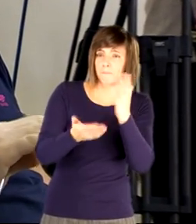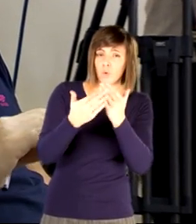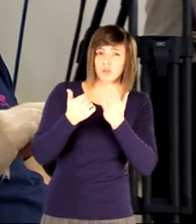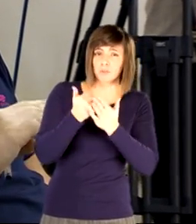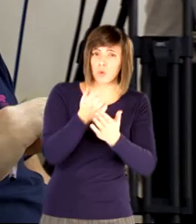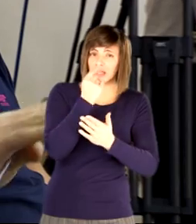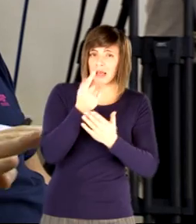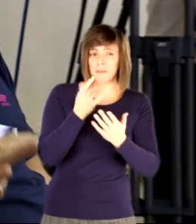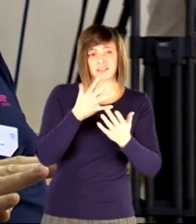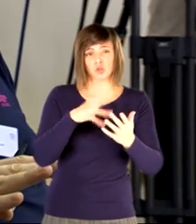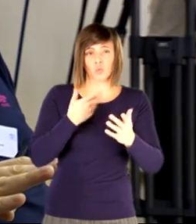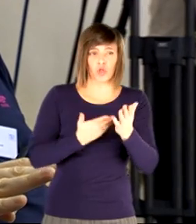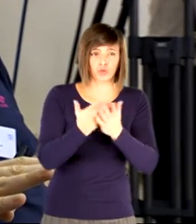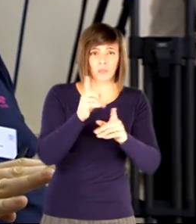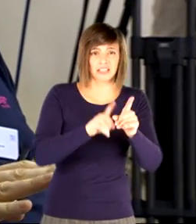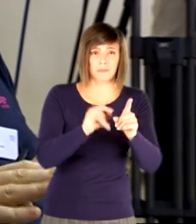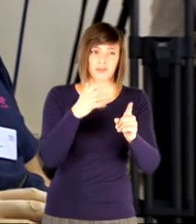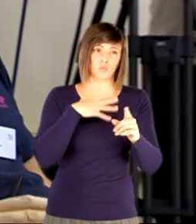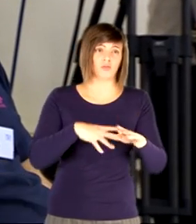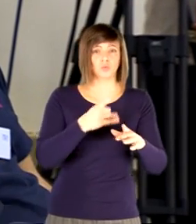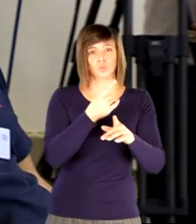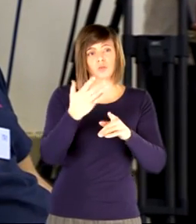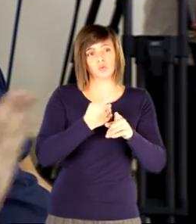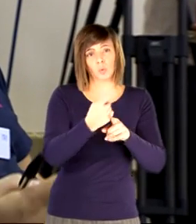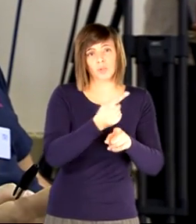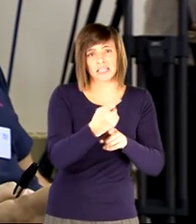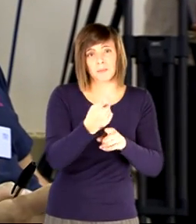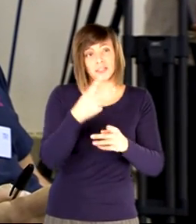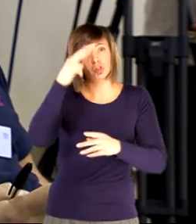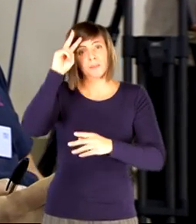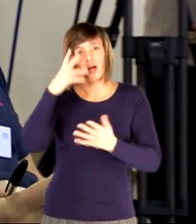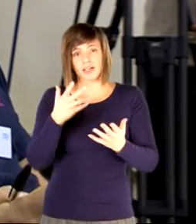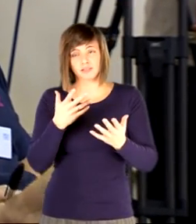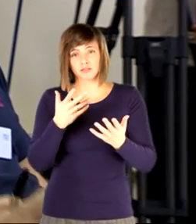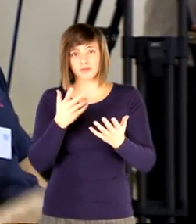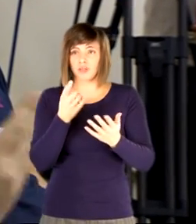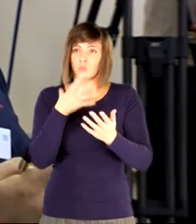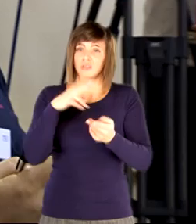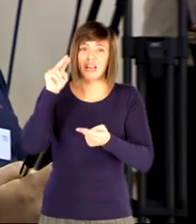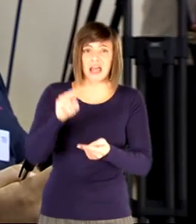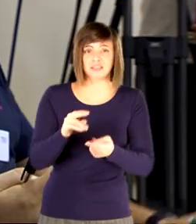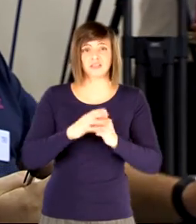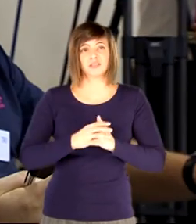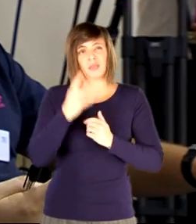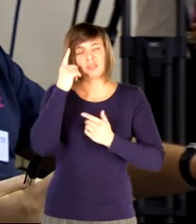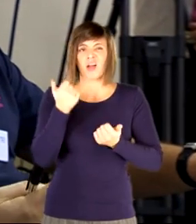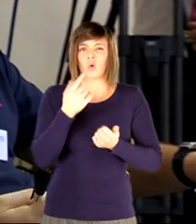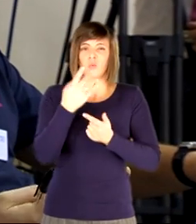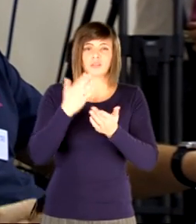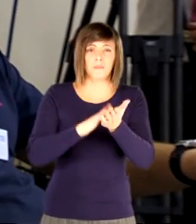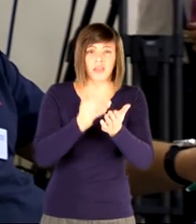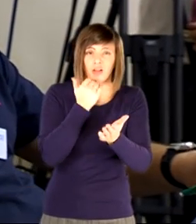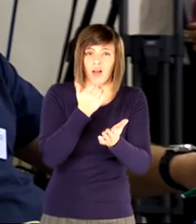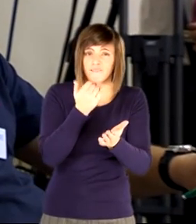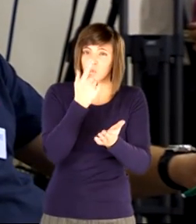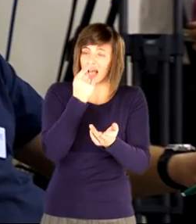that to happen constantly throughout the year? So initially you might want it 1 per week, but at least if you've got that written down, if you then think actually